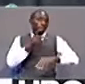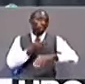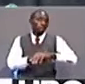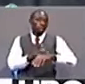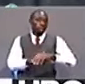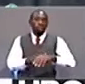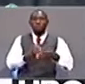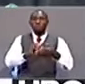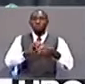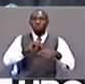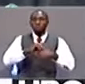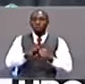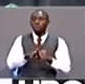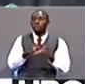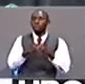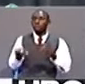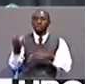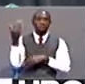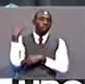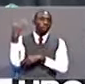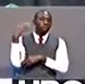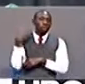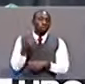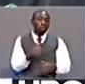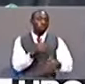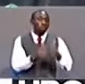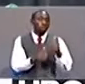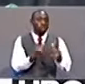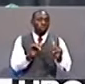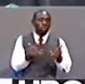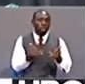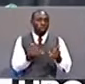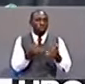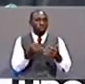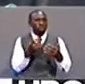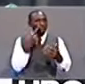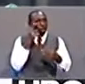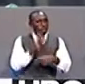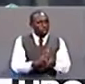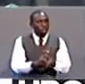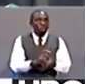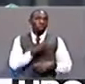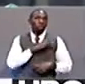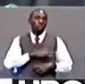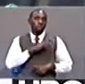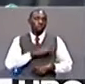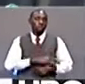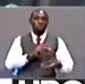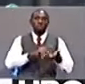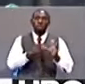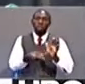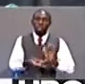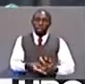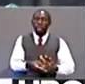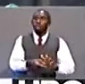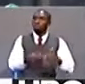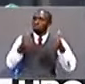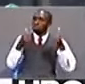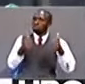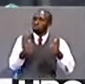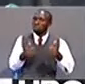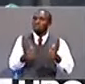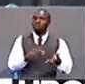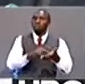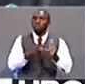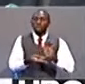started, which attests to the profitability of the projects and the country as a favorable investment